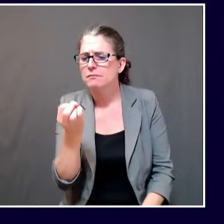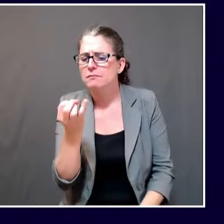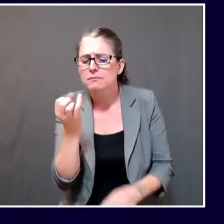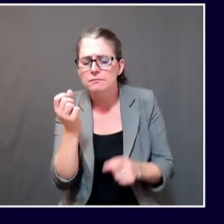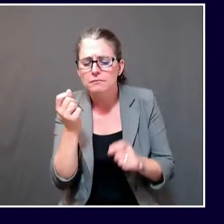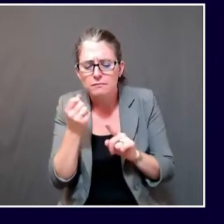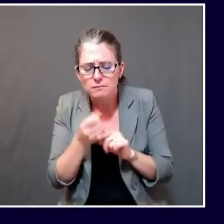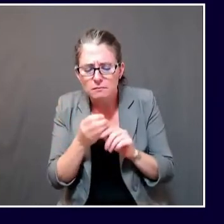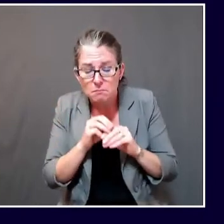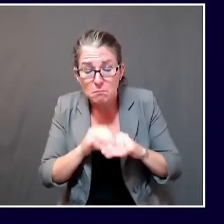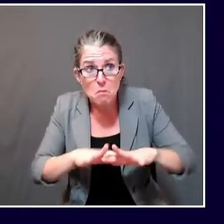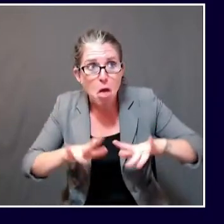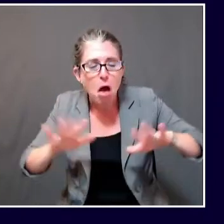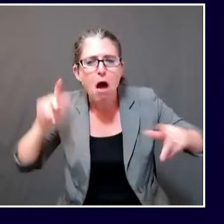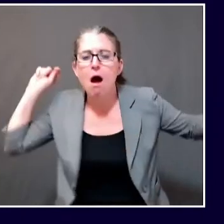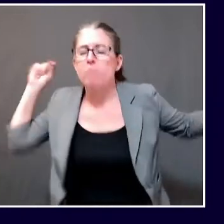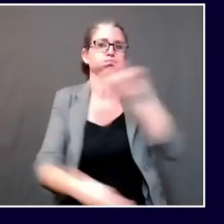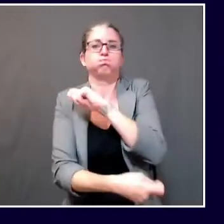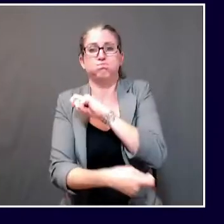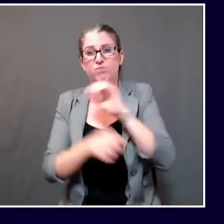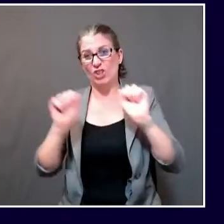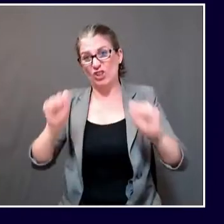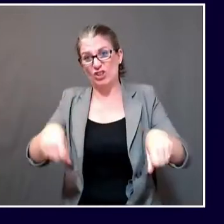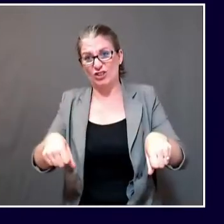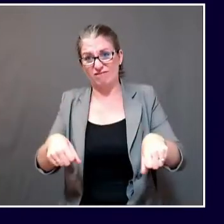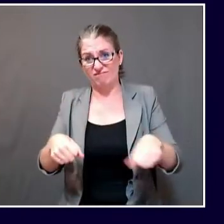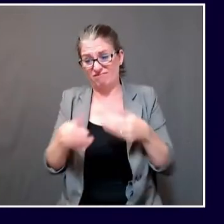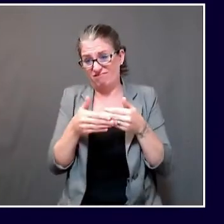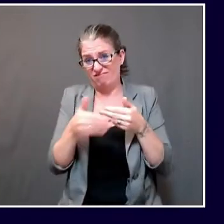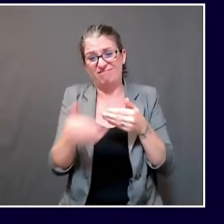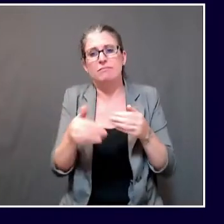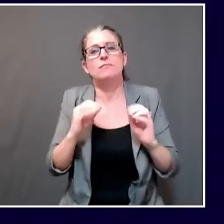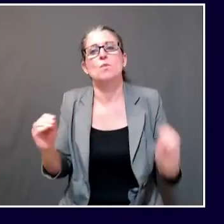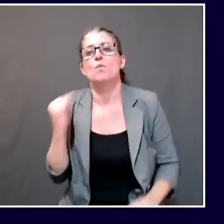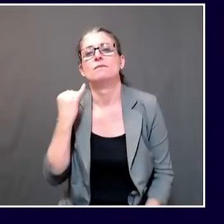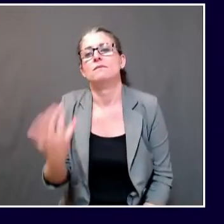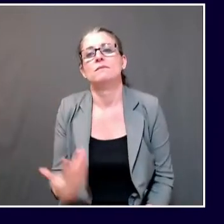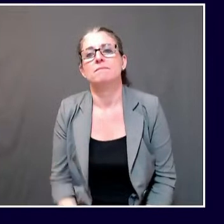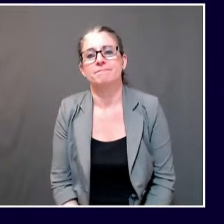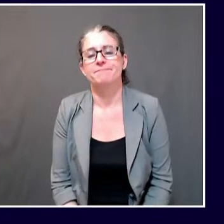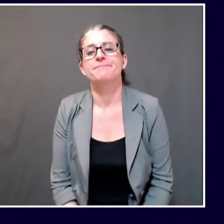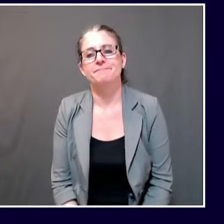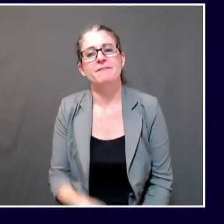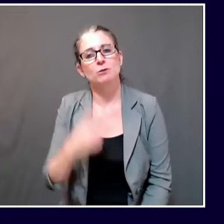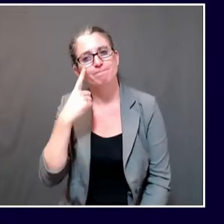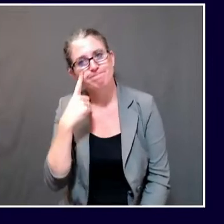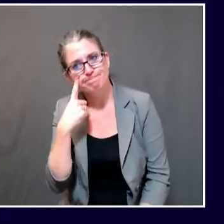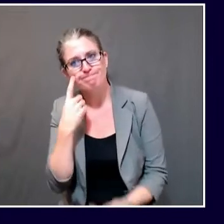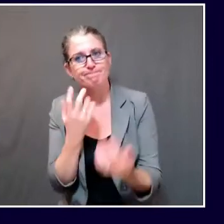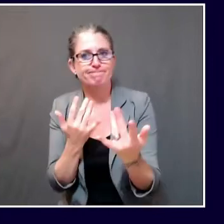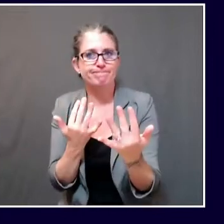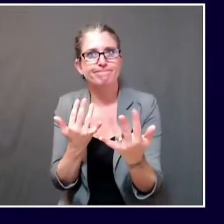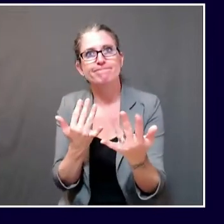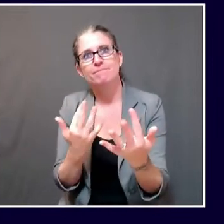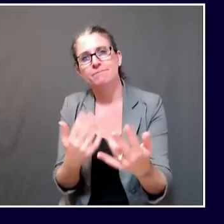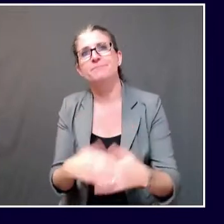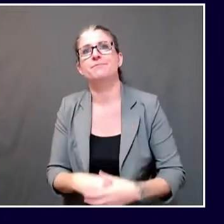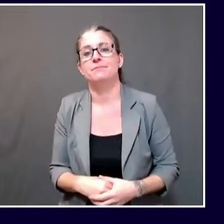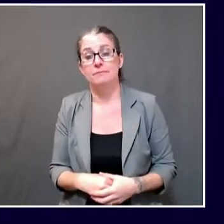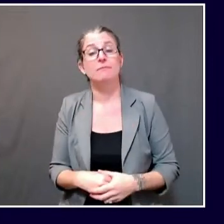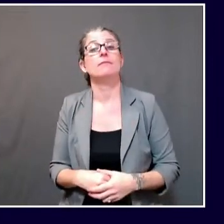October 31st. That said, as the date nears, and we have a better sense of what the background rates of COVID-19